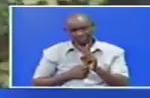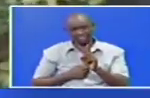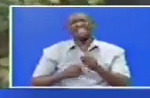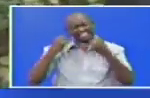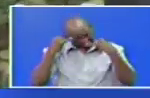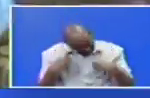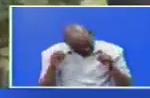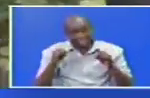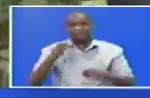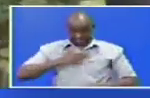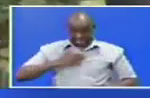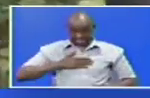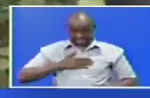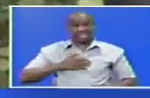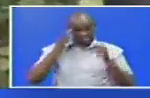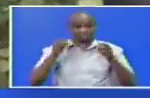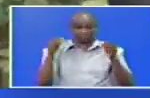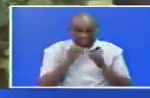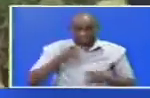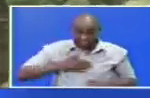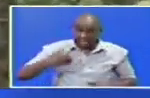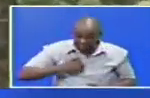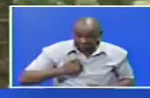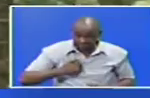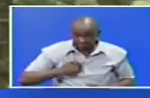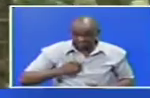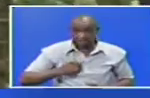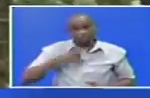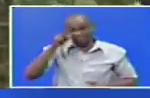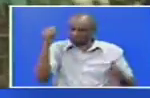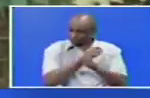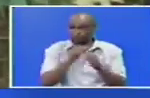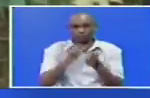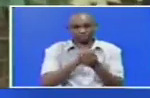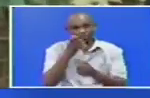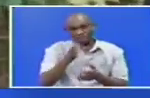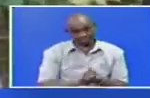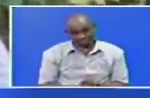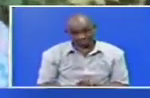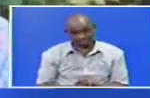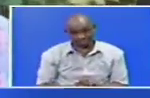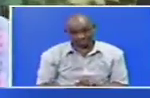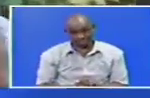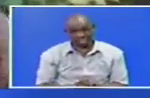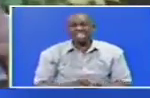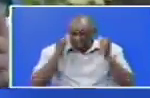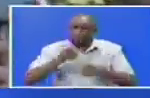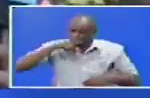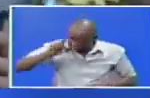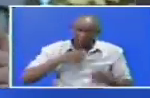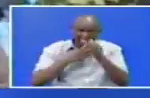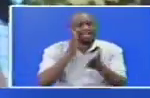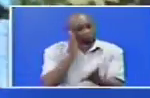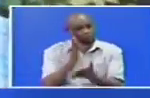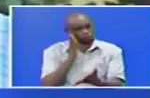Jaribu kwangu ikiwa na mkutano yangu hautaifanya. Kama wewe ni